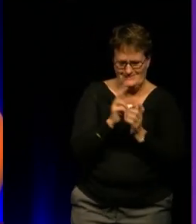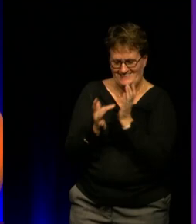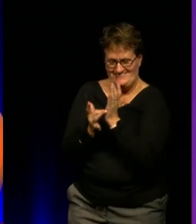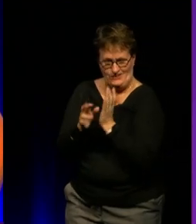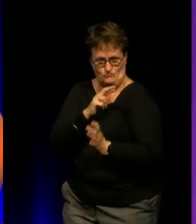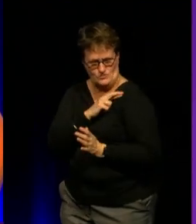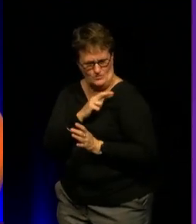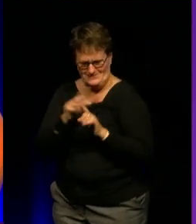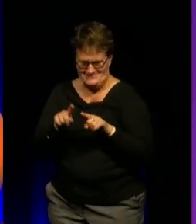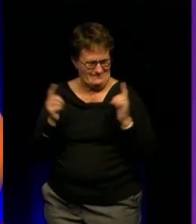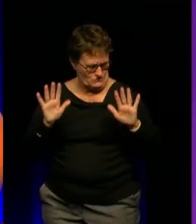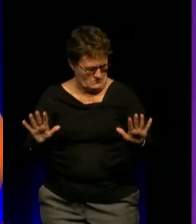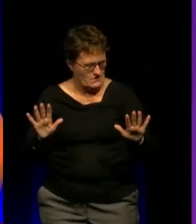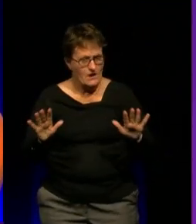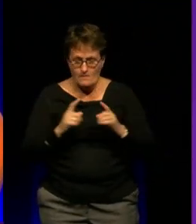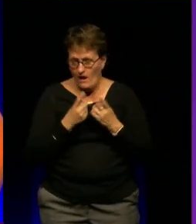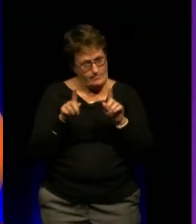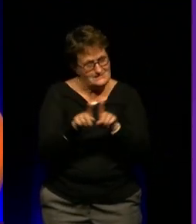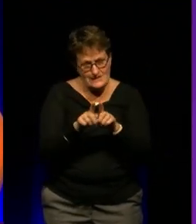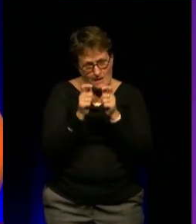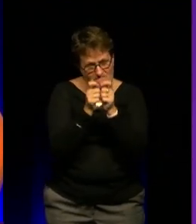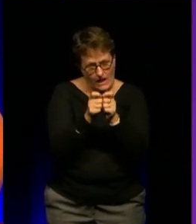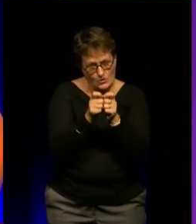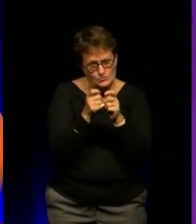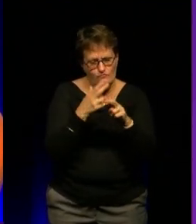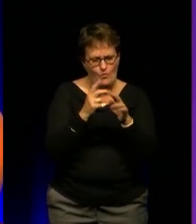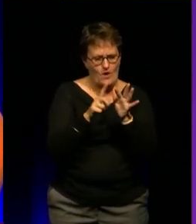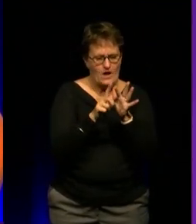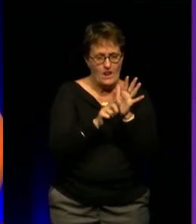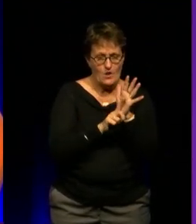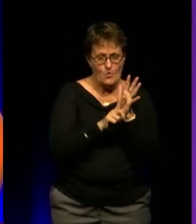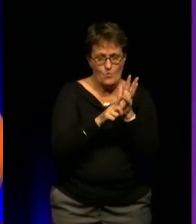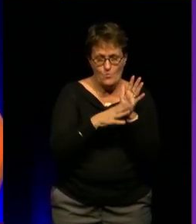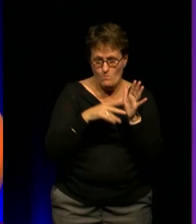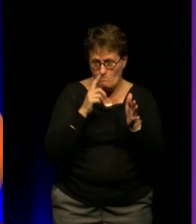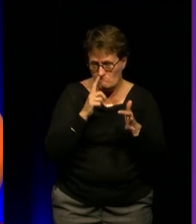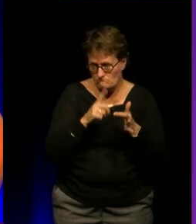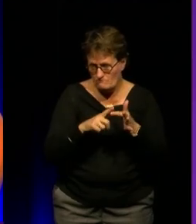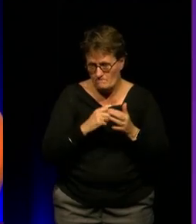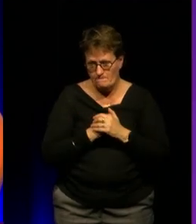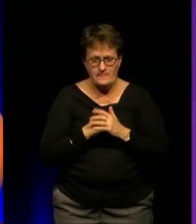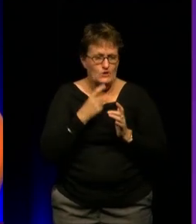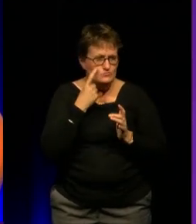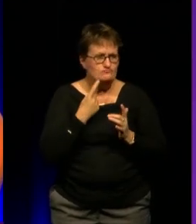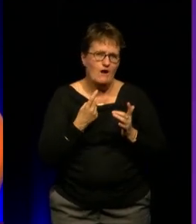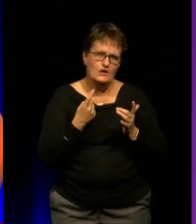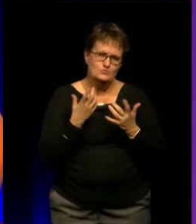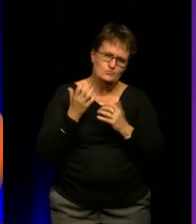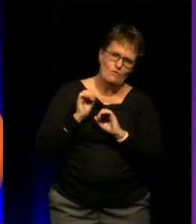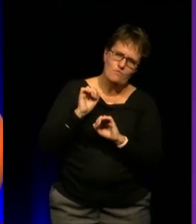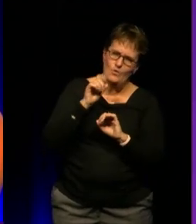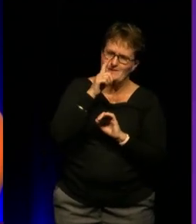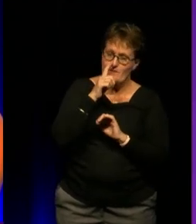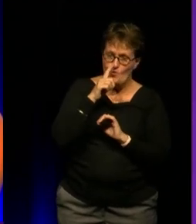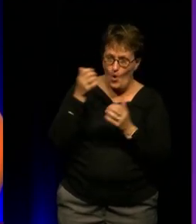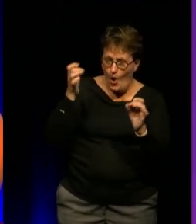those same values I think are pretty important to us in a loom, and indeed. We try to avoid selecting people who are